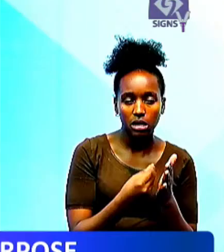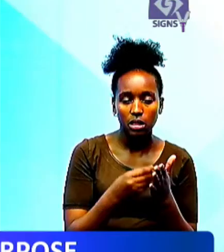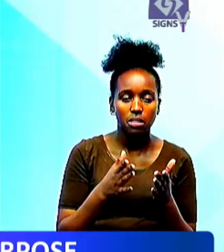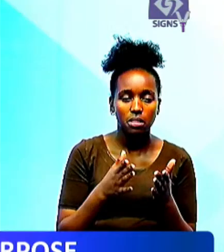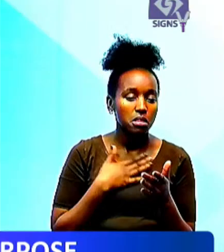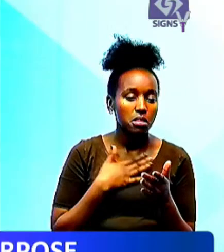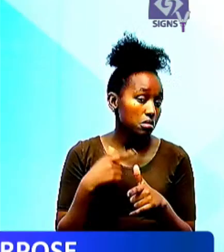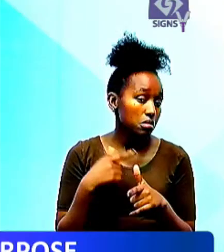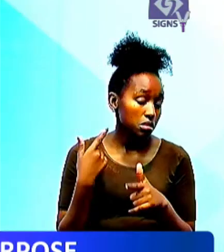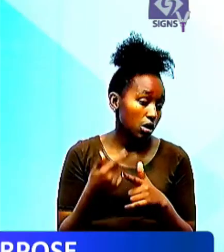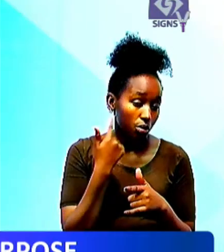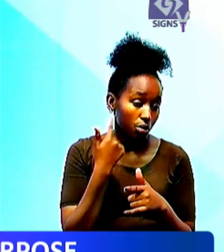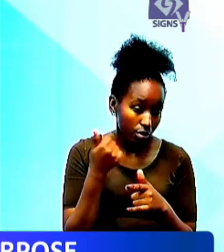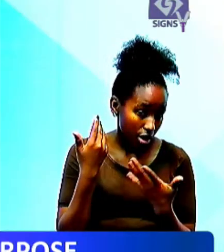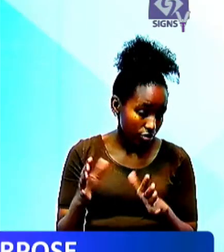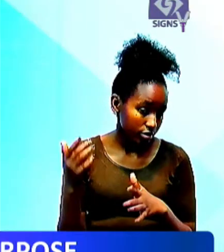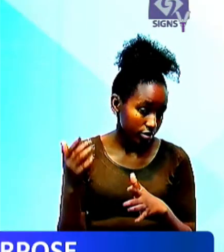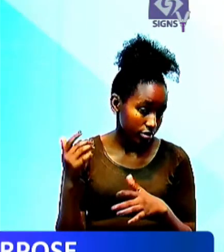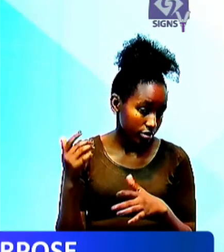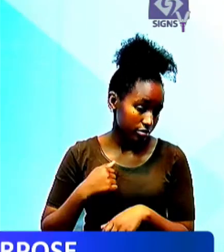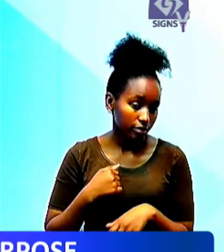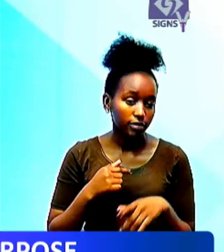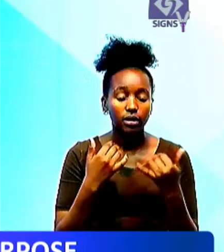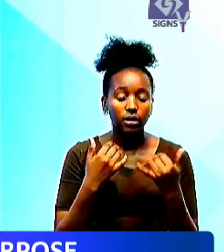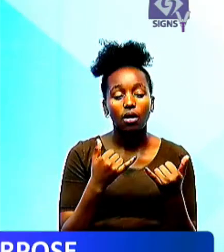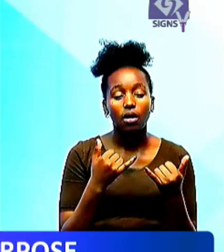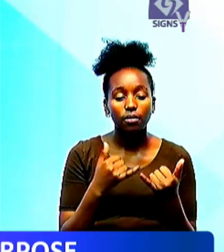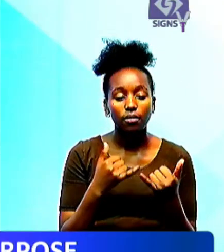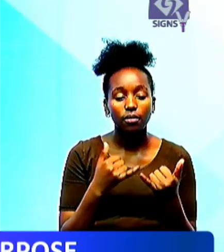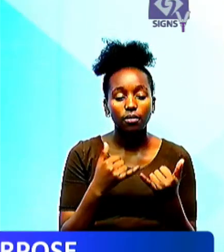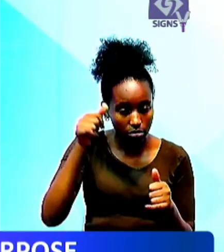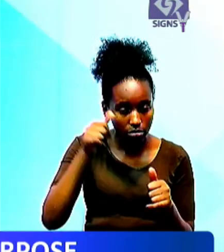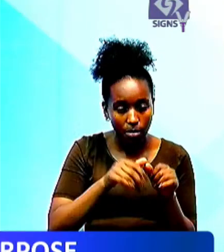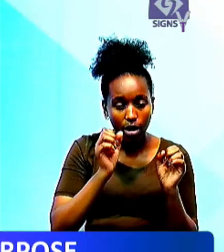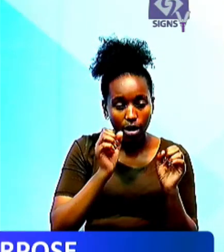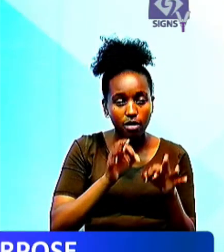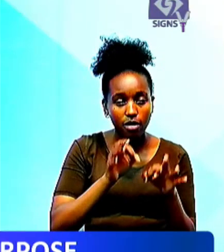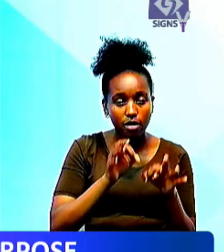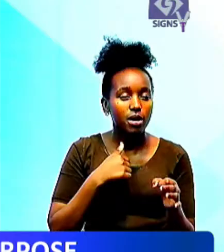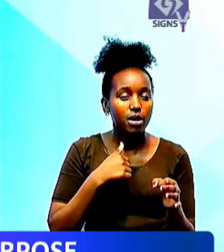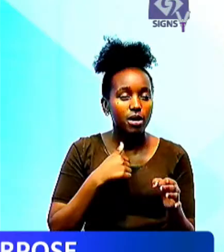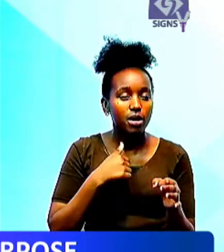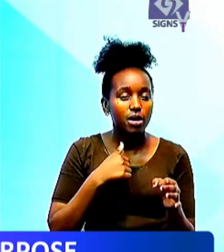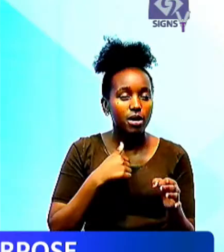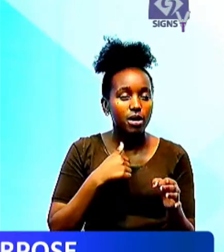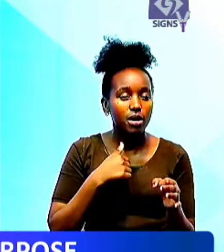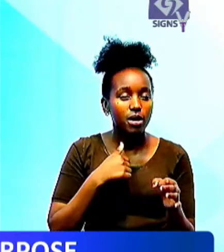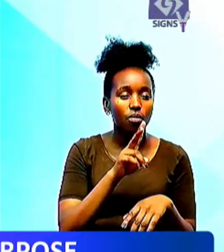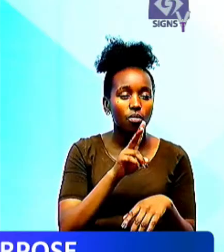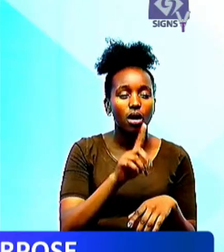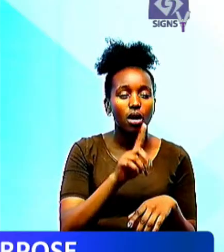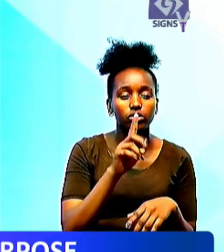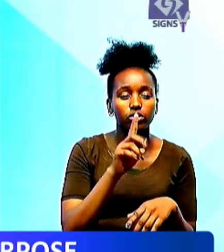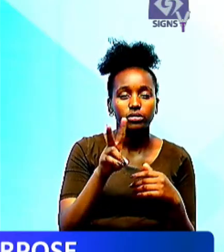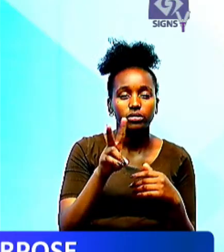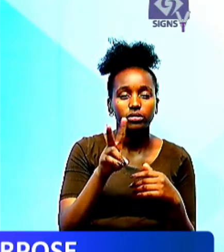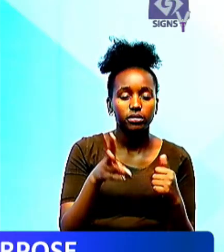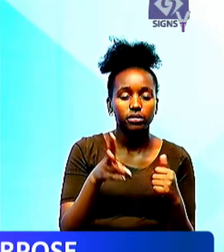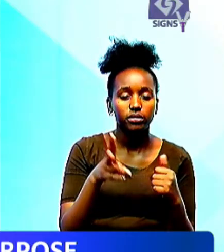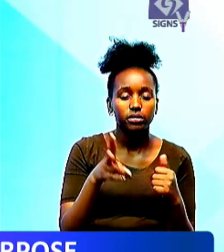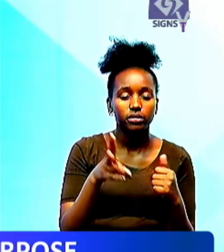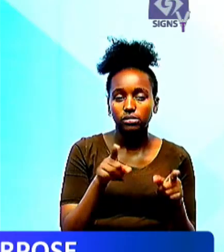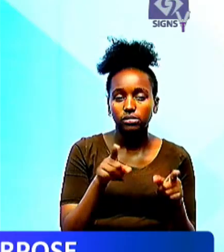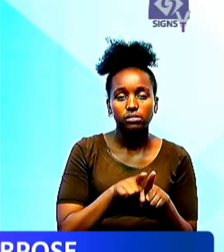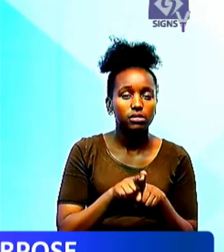the dollar, I gain. If I bought it when it was 129 and now the Kenya shillings is maybe trading